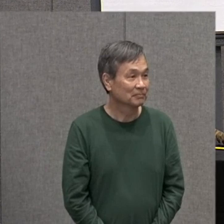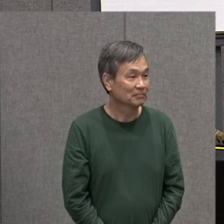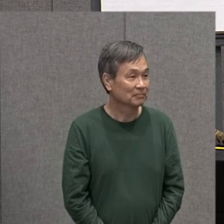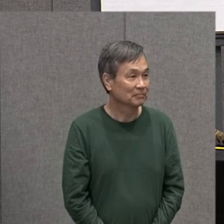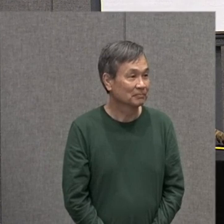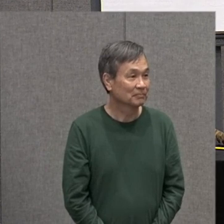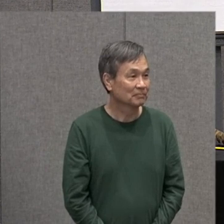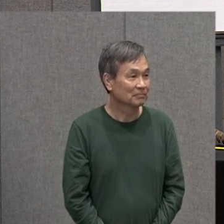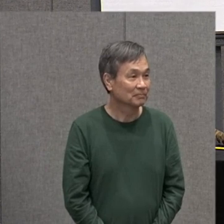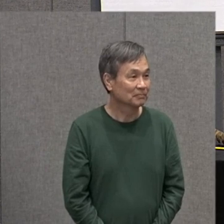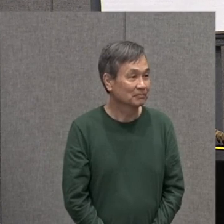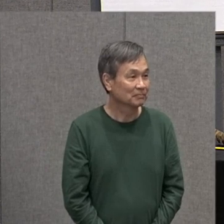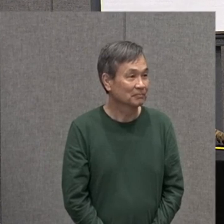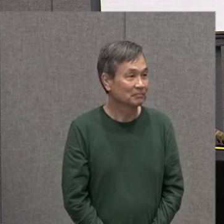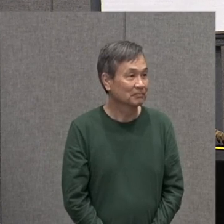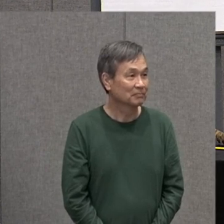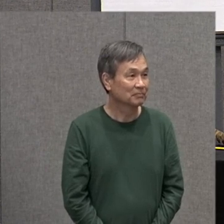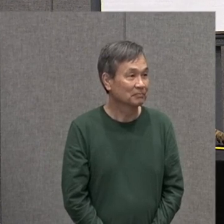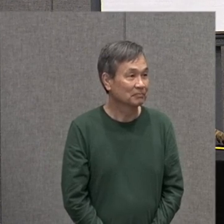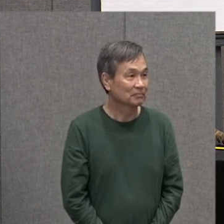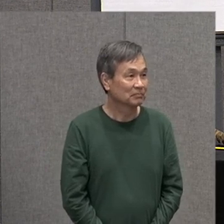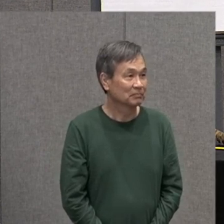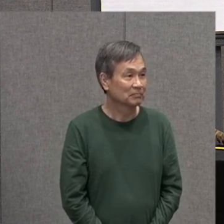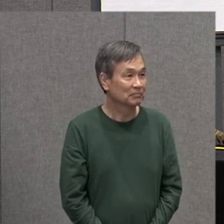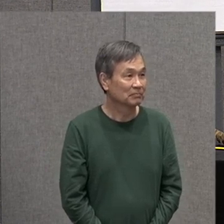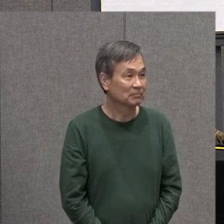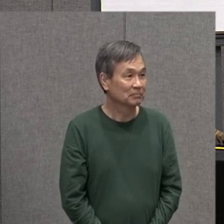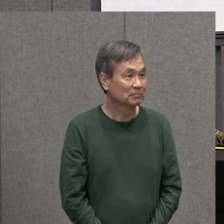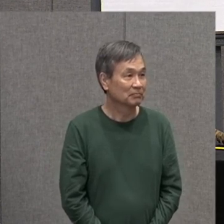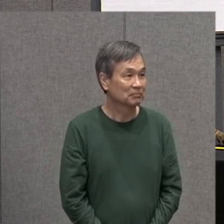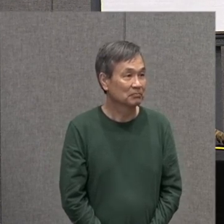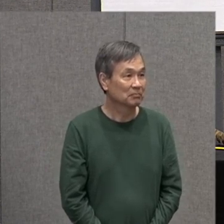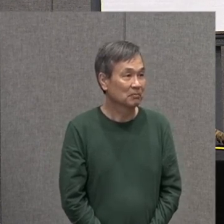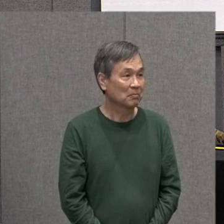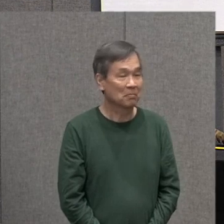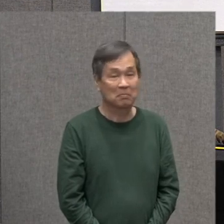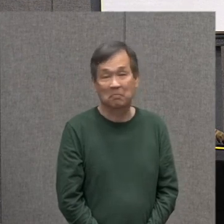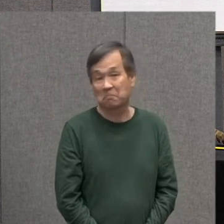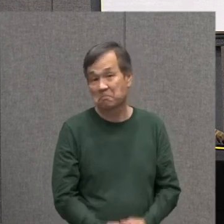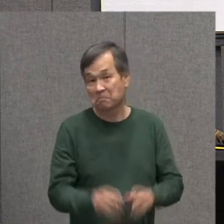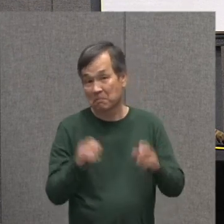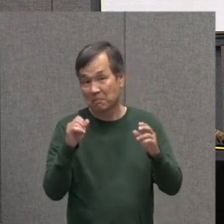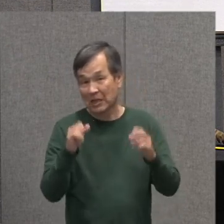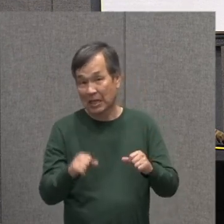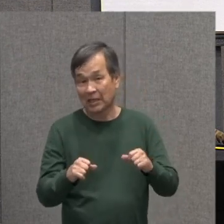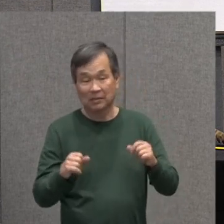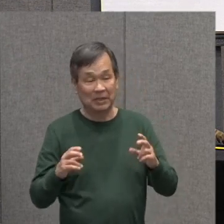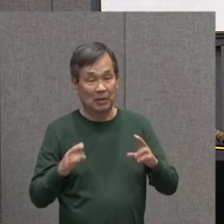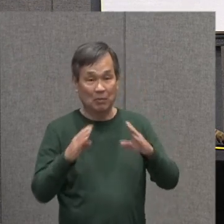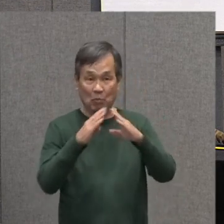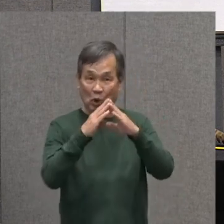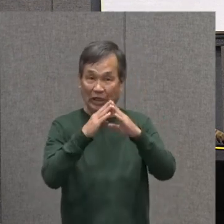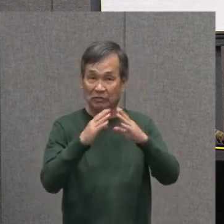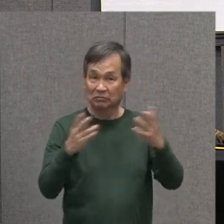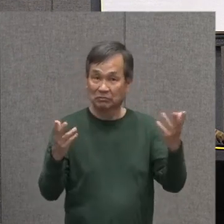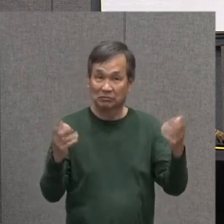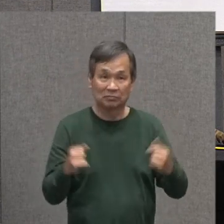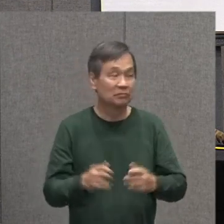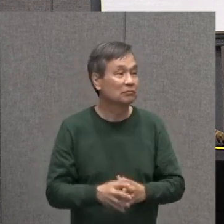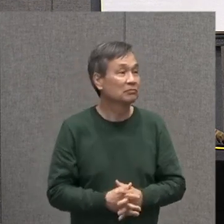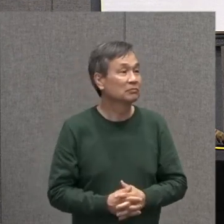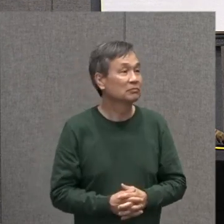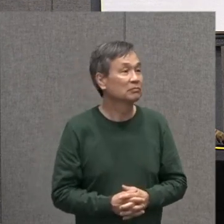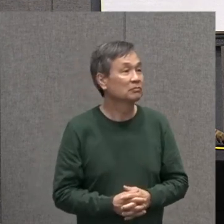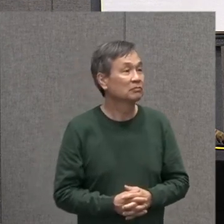So here I have 2 pleat folds. I'm gonna join those together sort of to make a point. You can join them together like this to